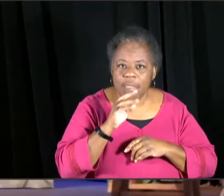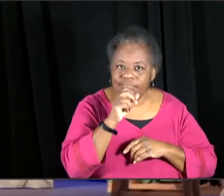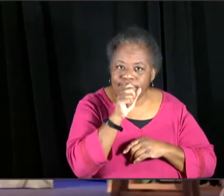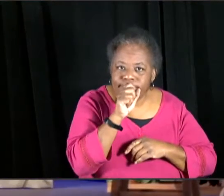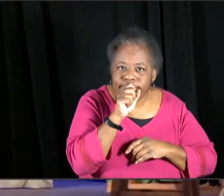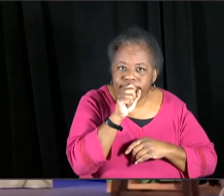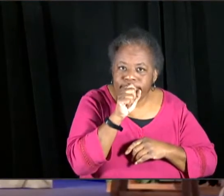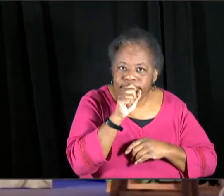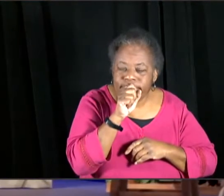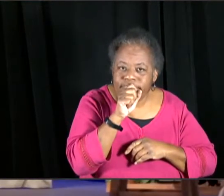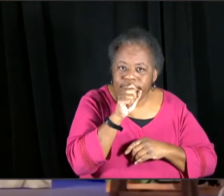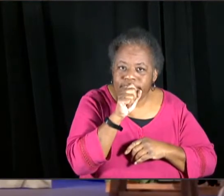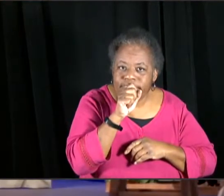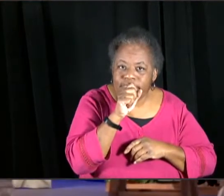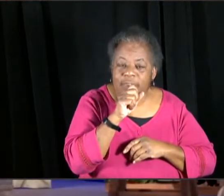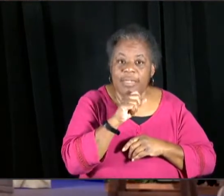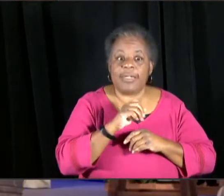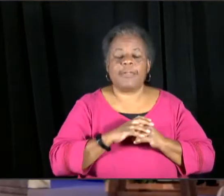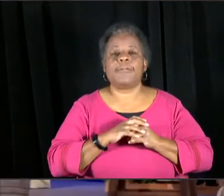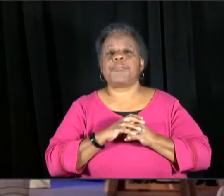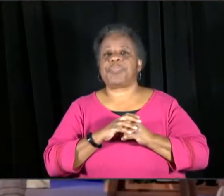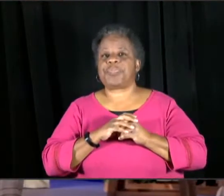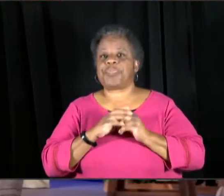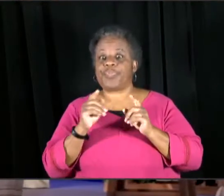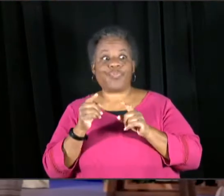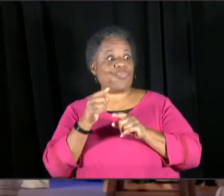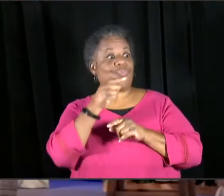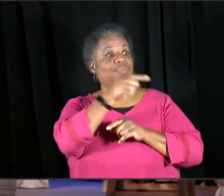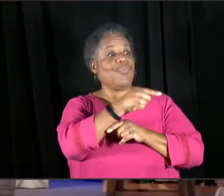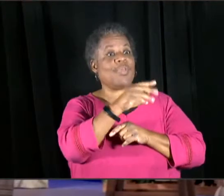Well, down the road in Nazareth lives Mary,